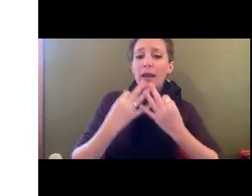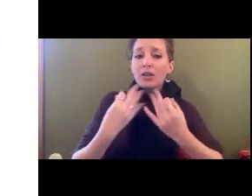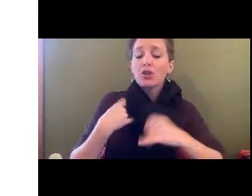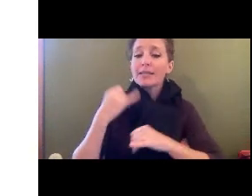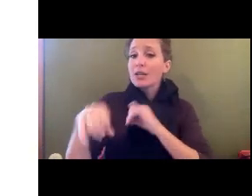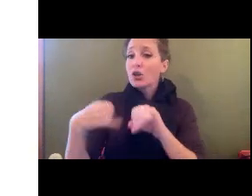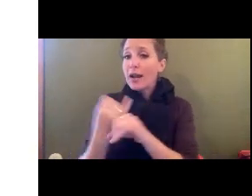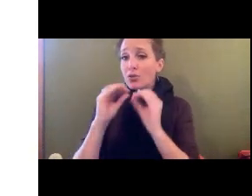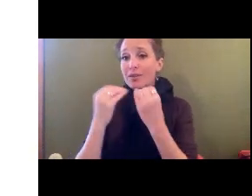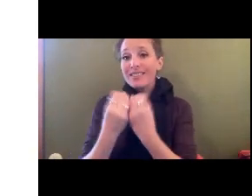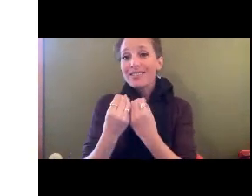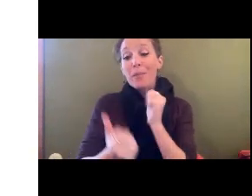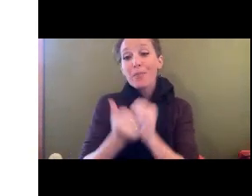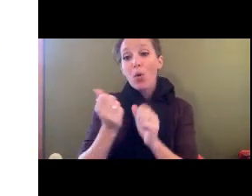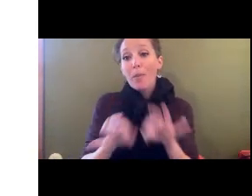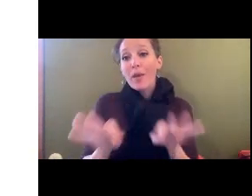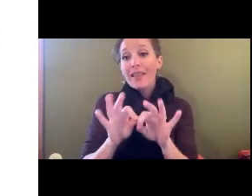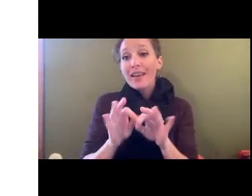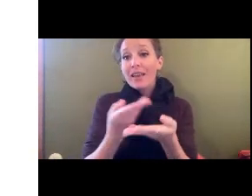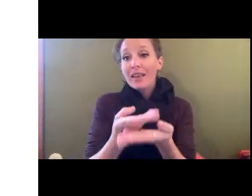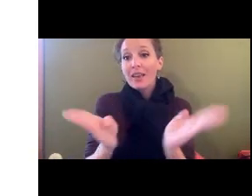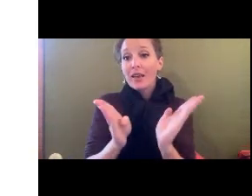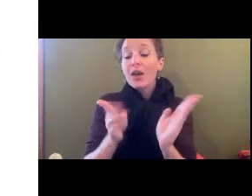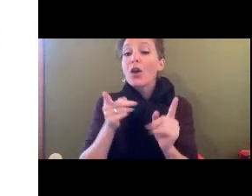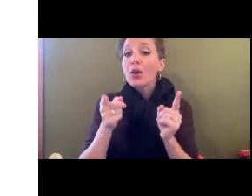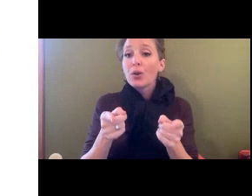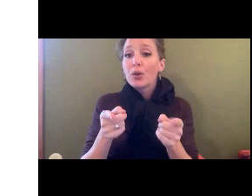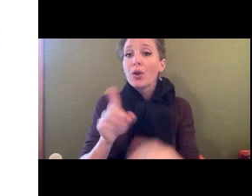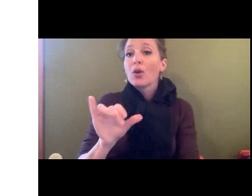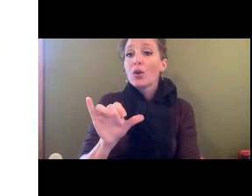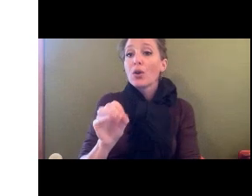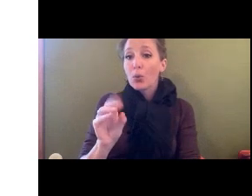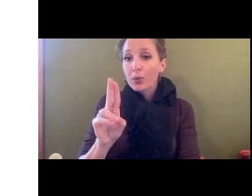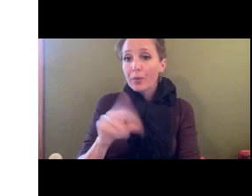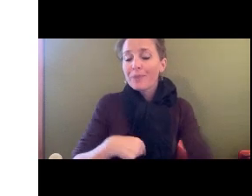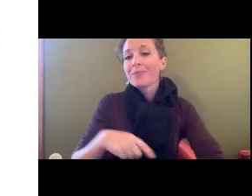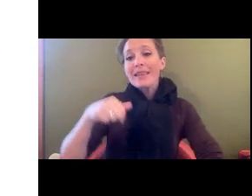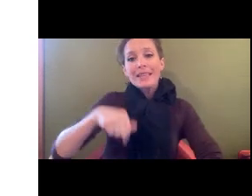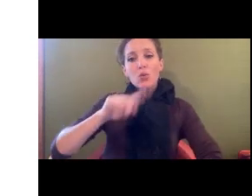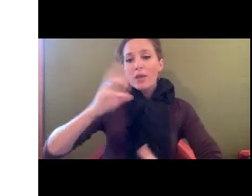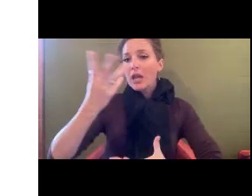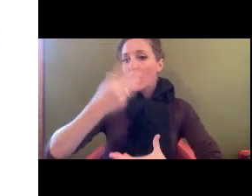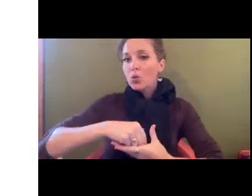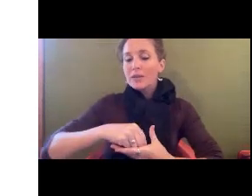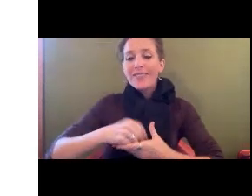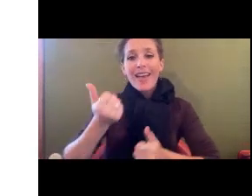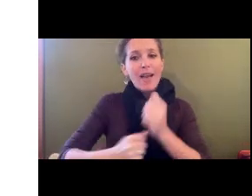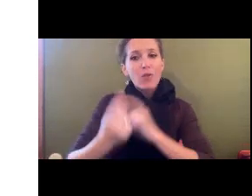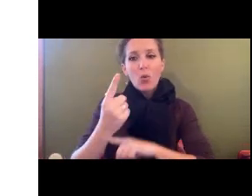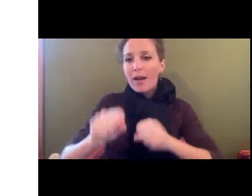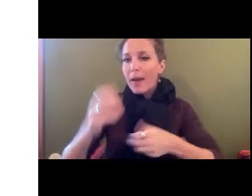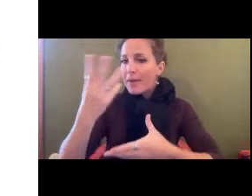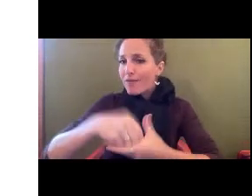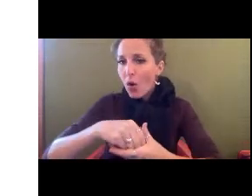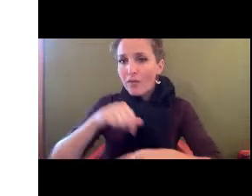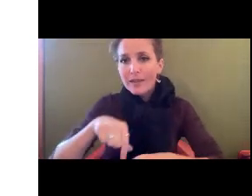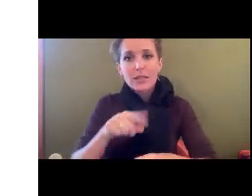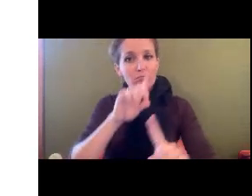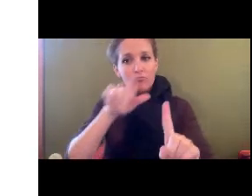most importantly, you. This effort, again, is very inclusive, and so everyone can be involved in this